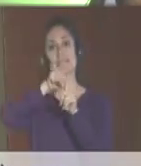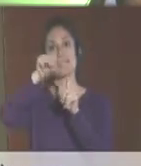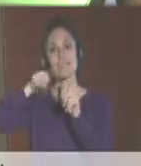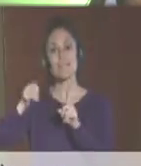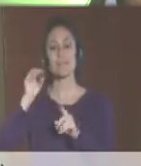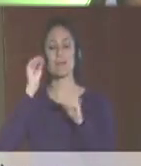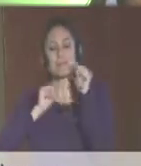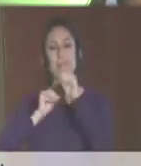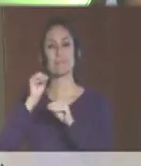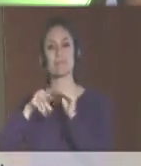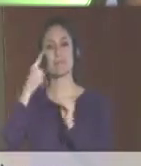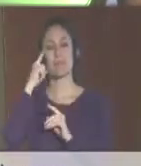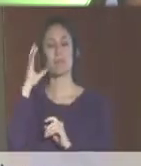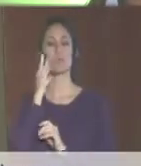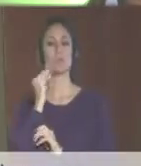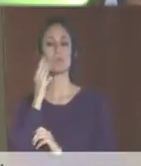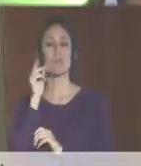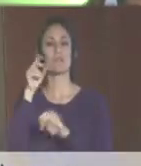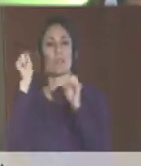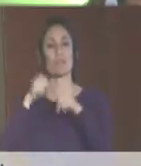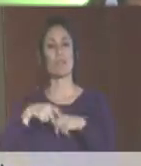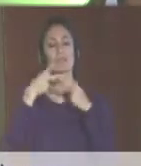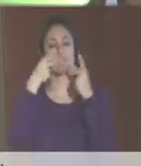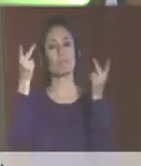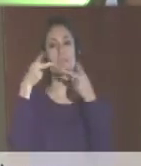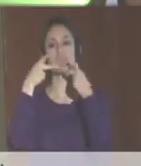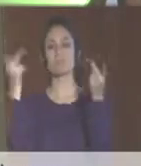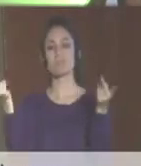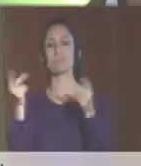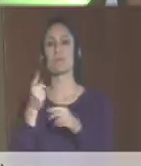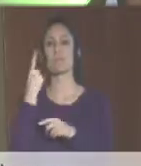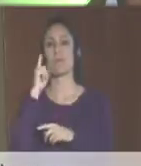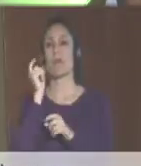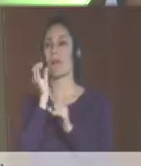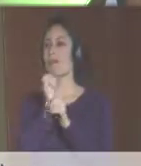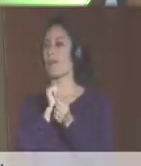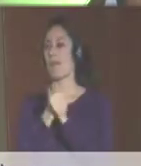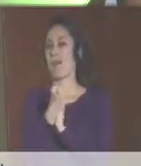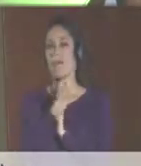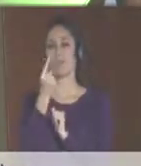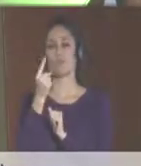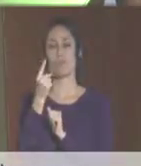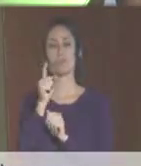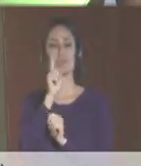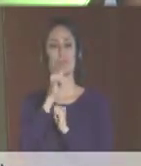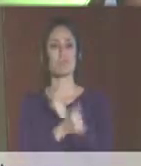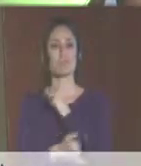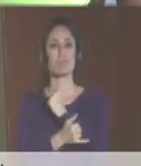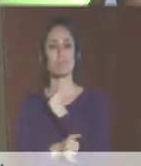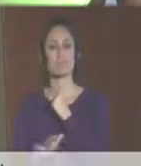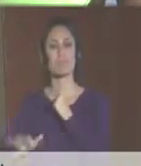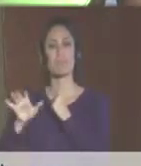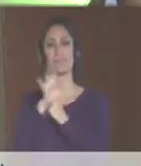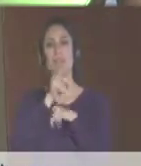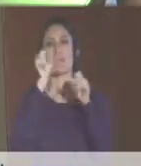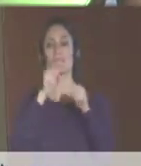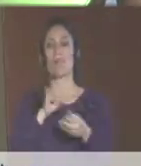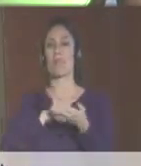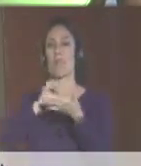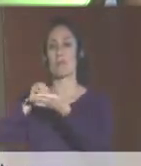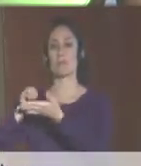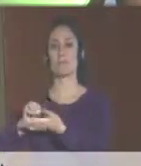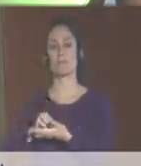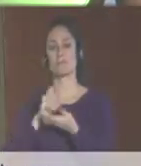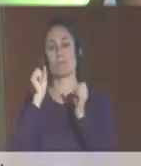should be shared, and I believe that will be a great task, to systemize these experiences, to create typologies, and for